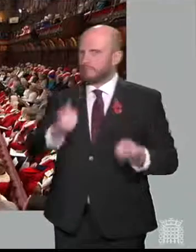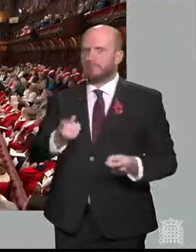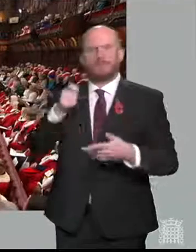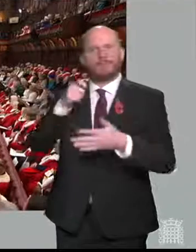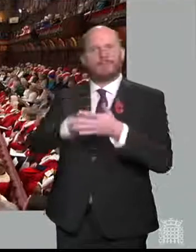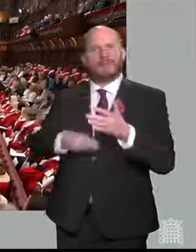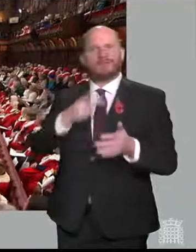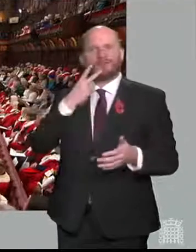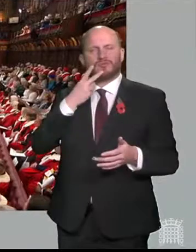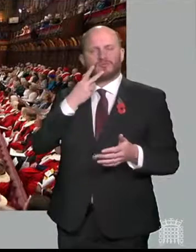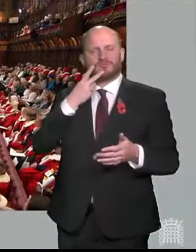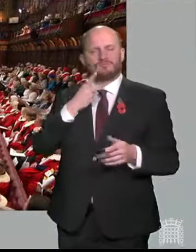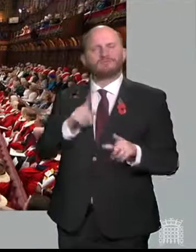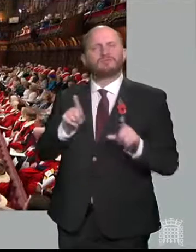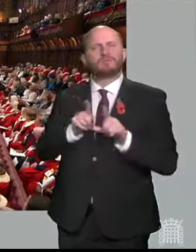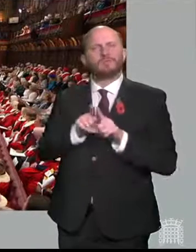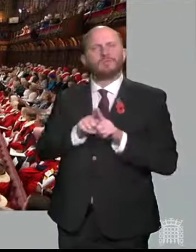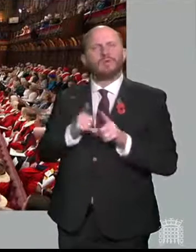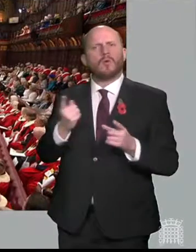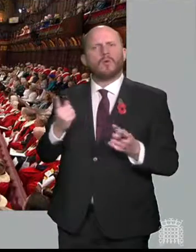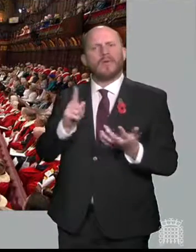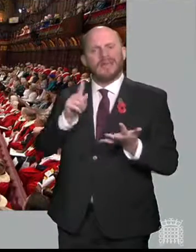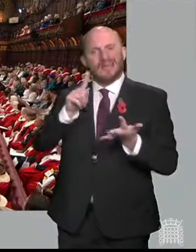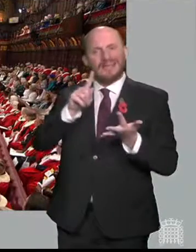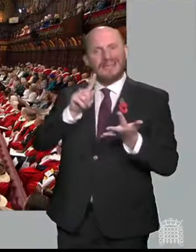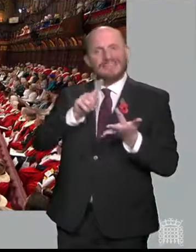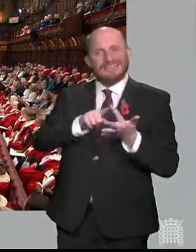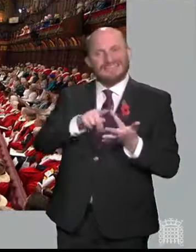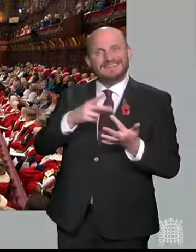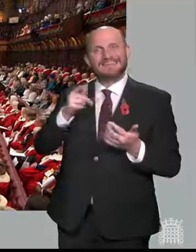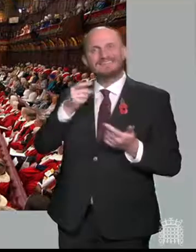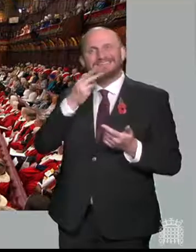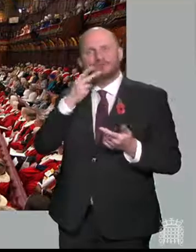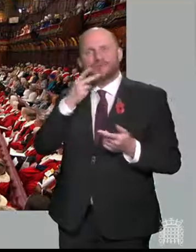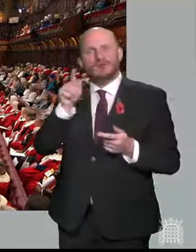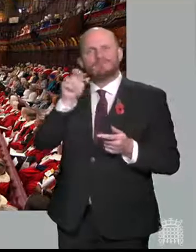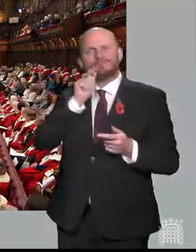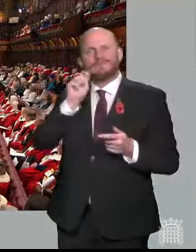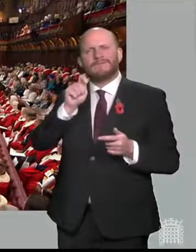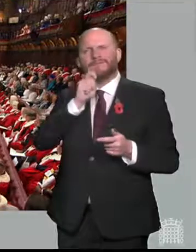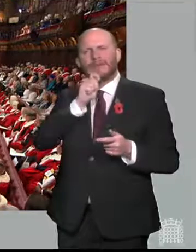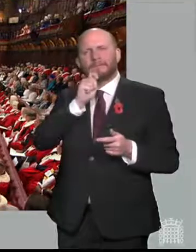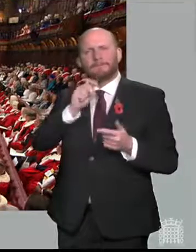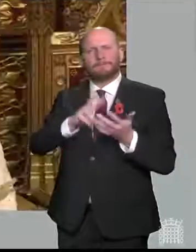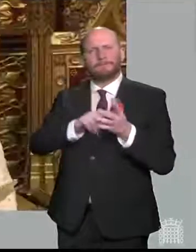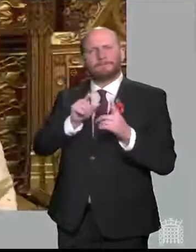and restricting the sale and marketing of e-cigarettes to children.